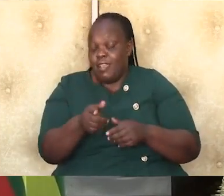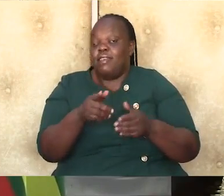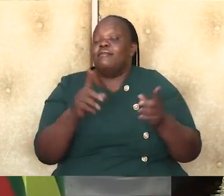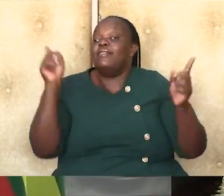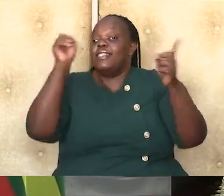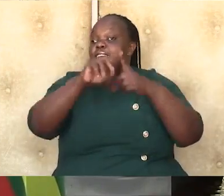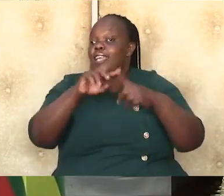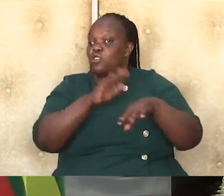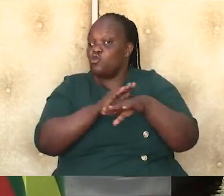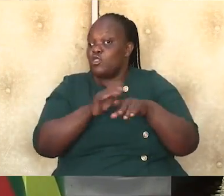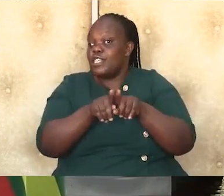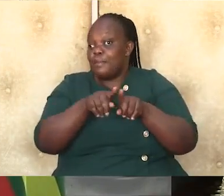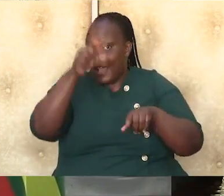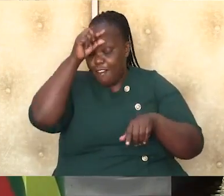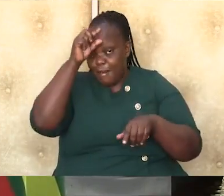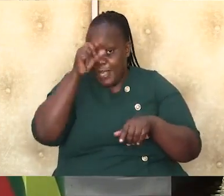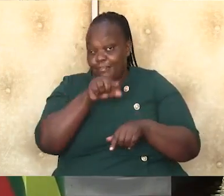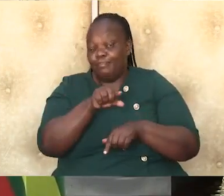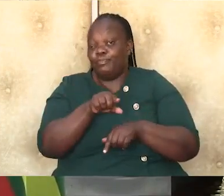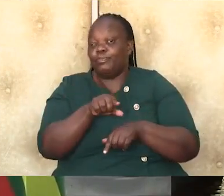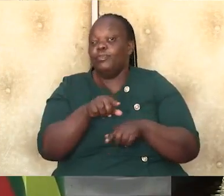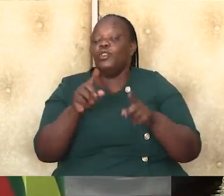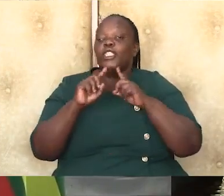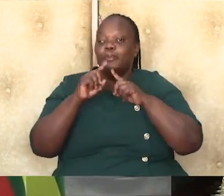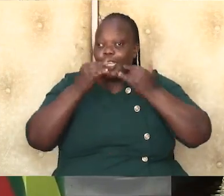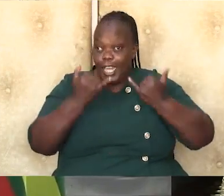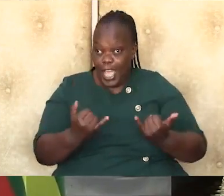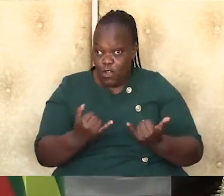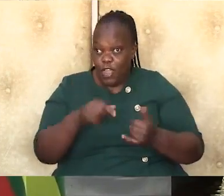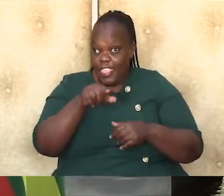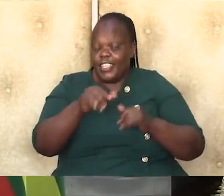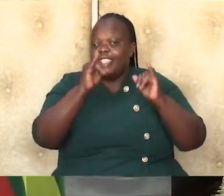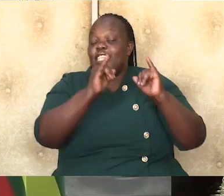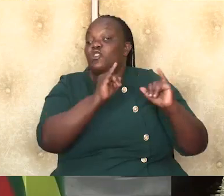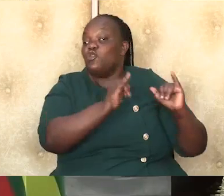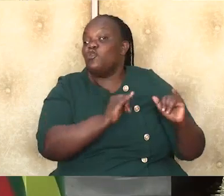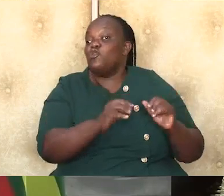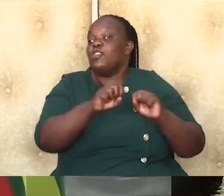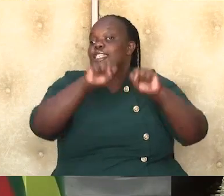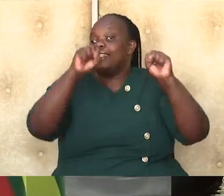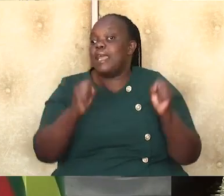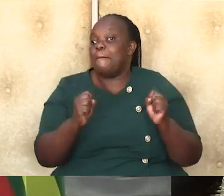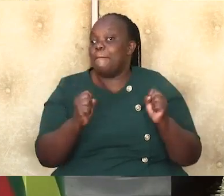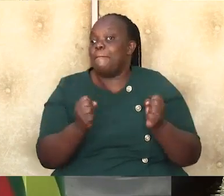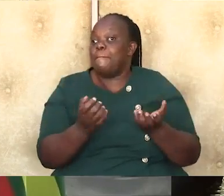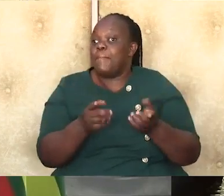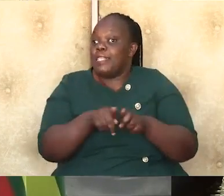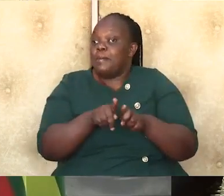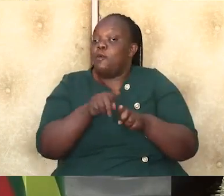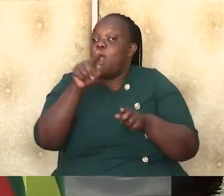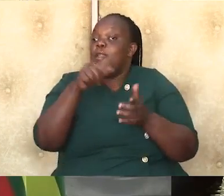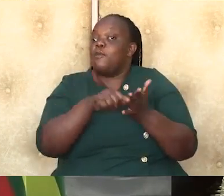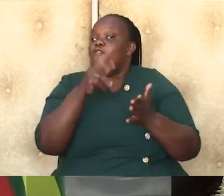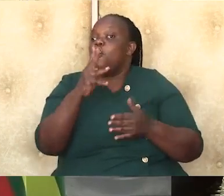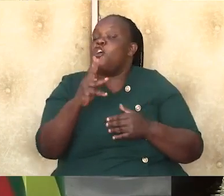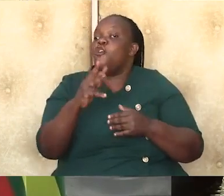targeting as a government, and as we speak, in this new system, already 1.4